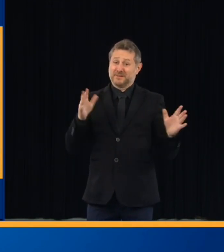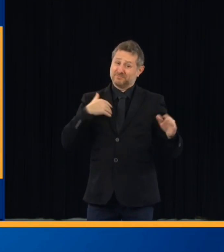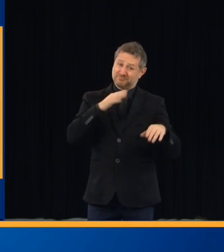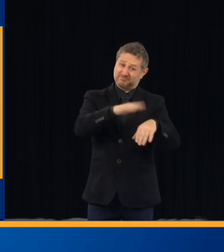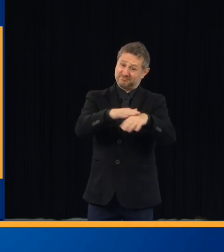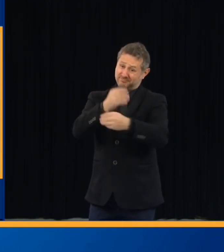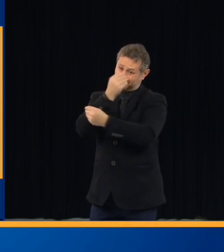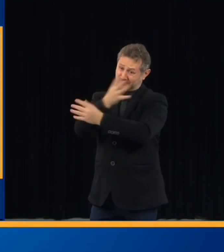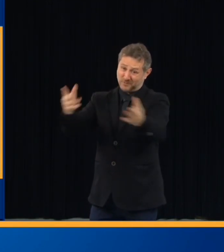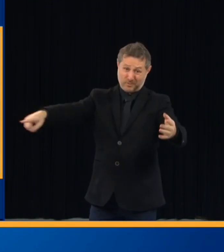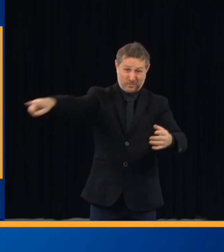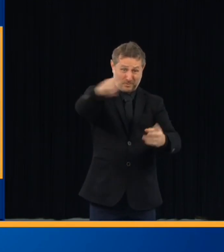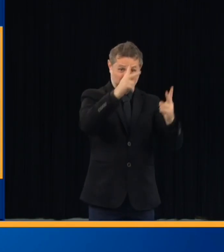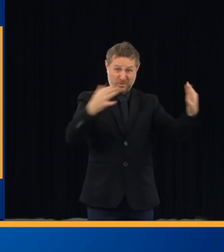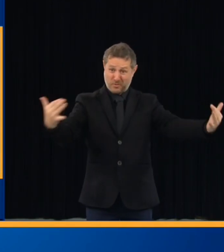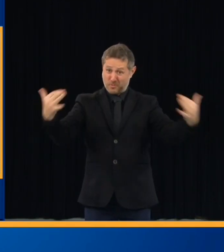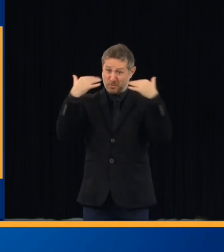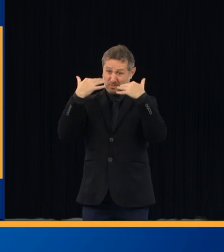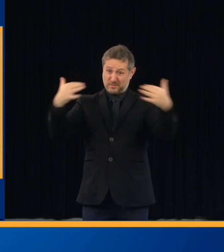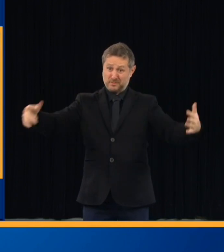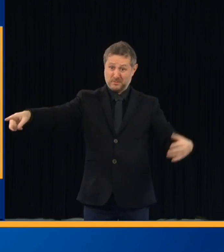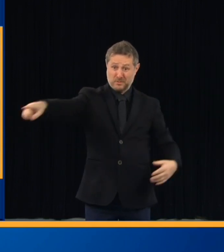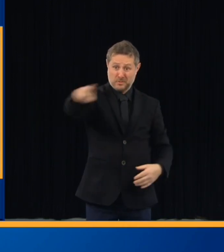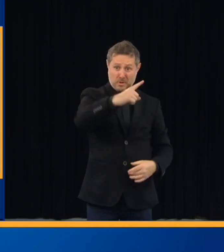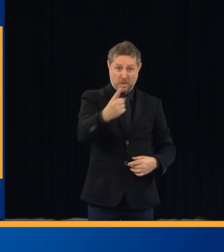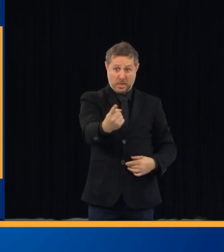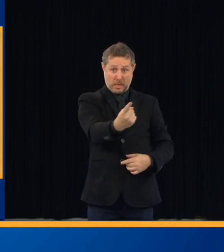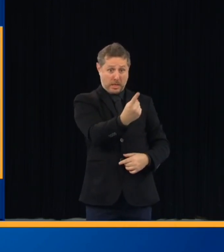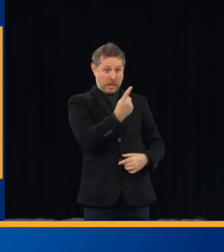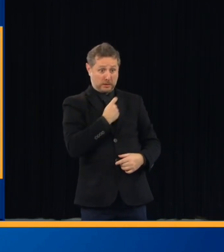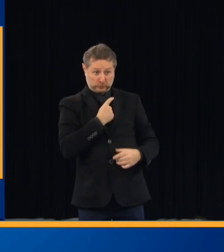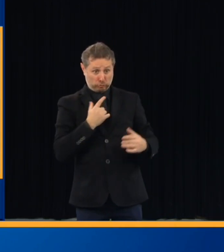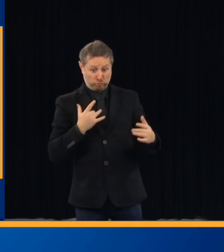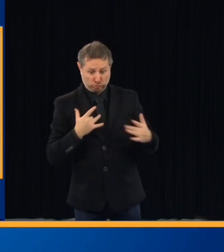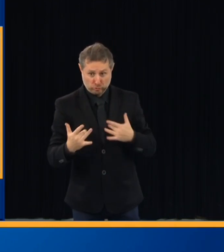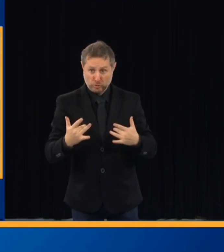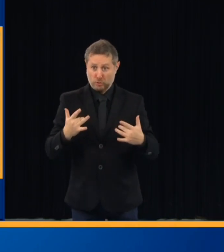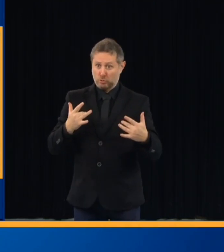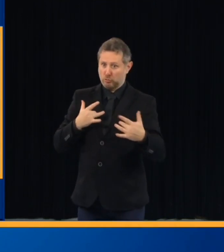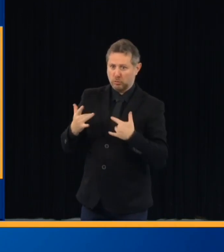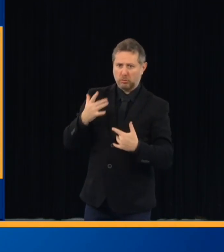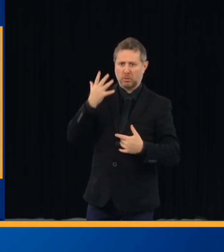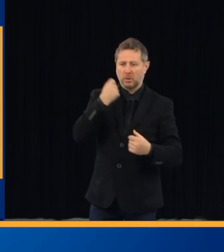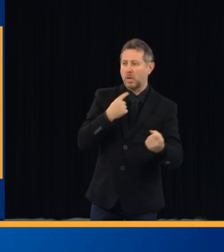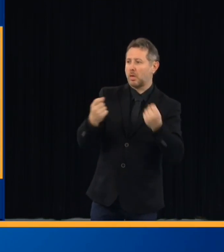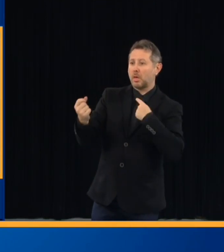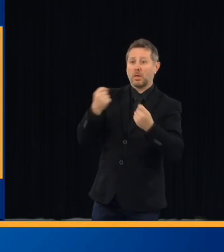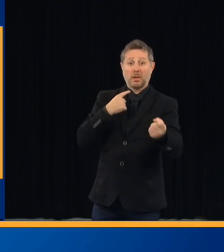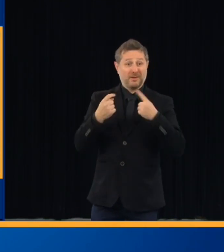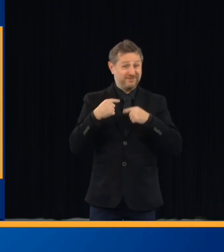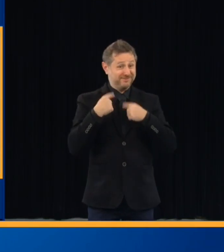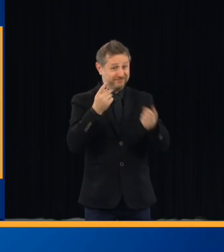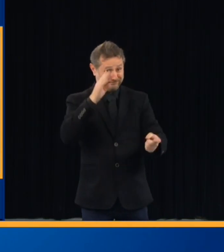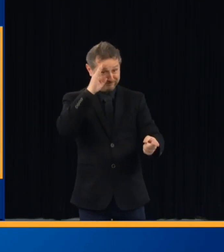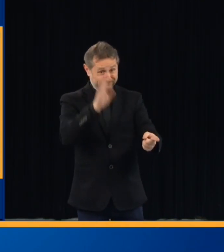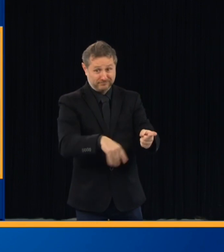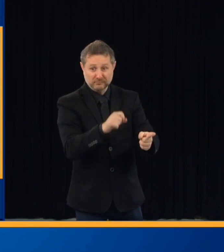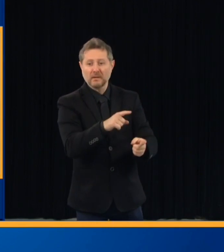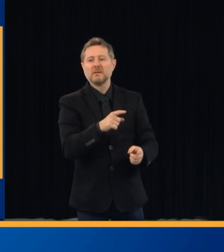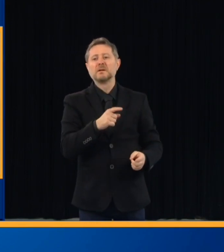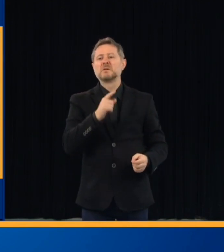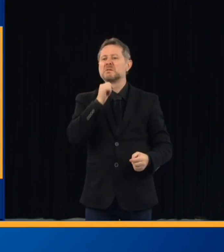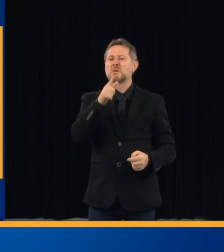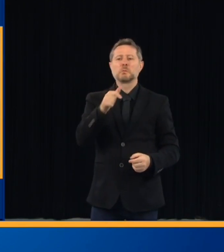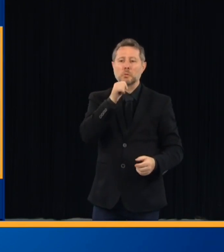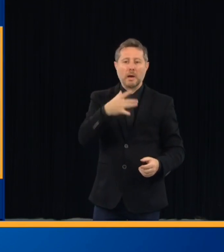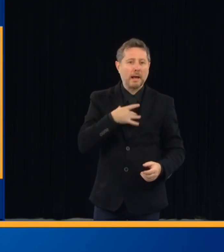have expressed concern about how I look after today's appearance several times. And you didn't like my hair. You thought